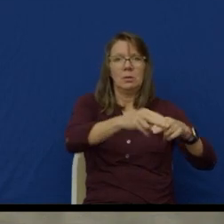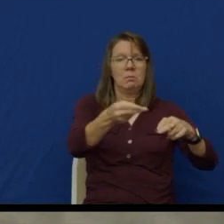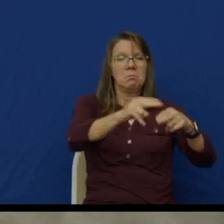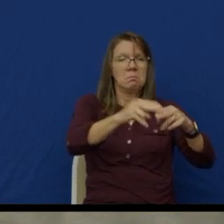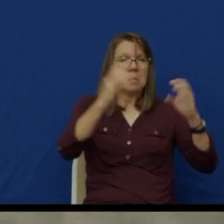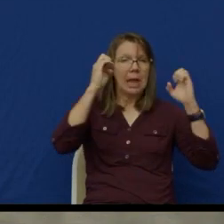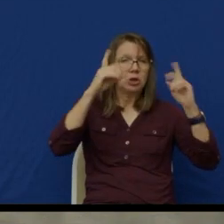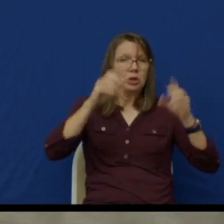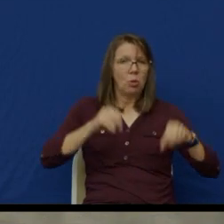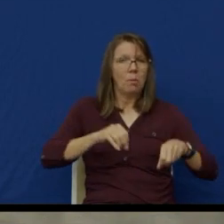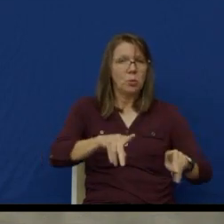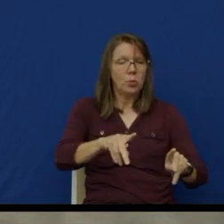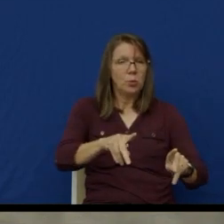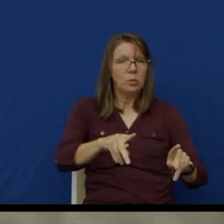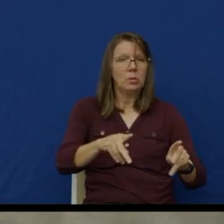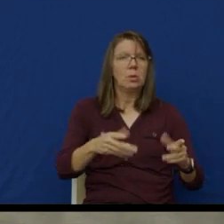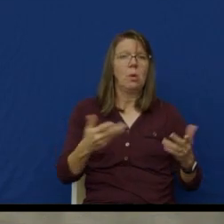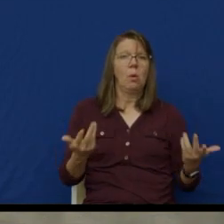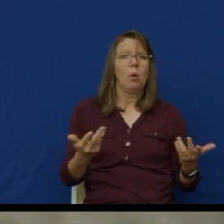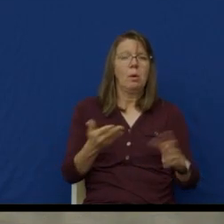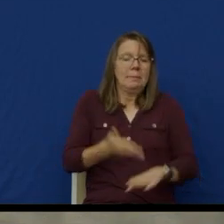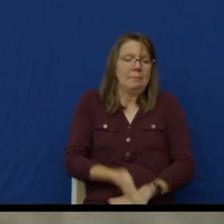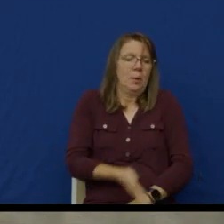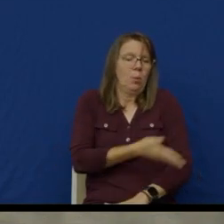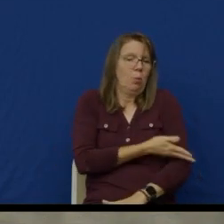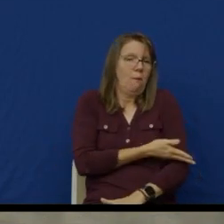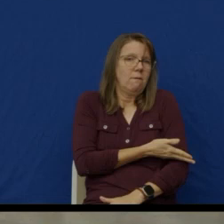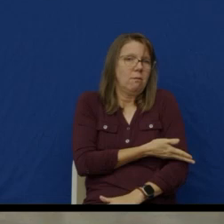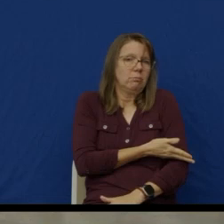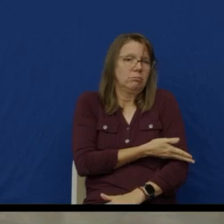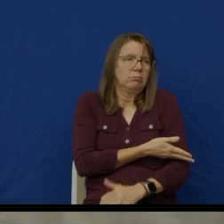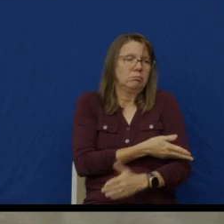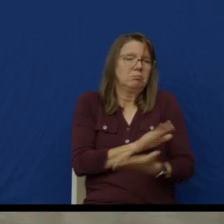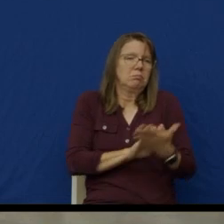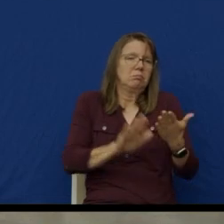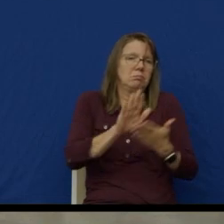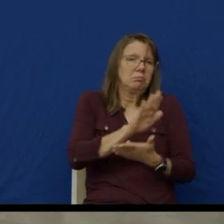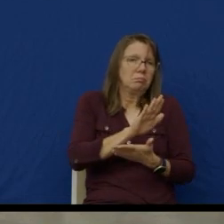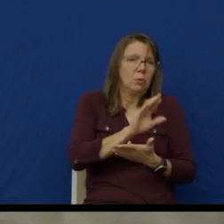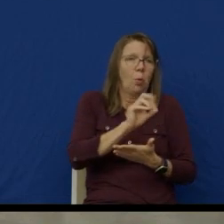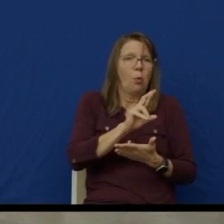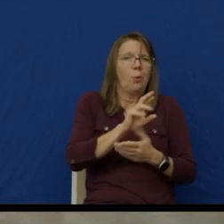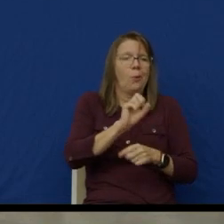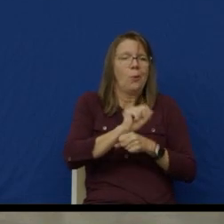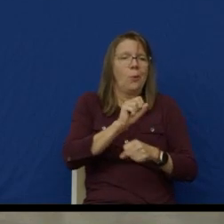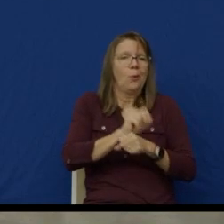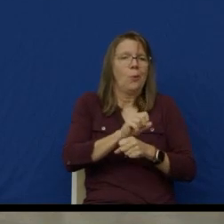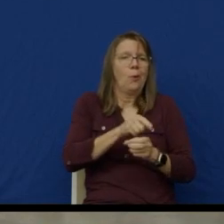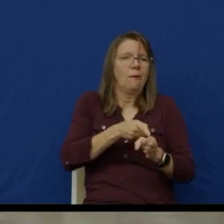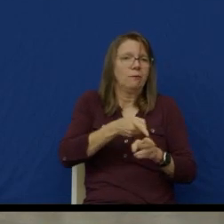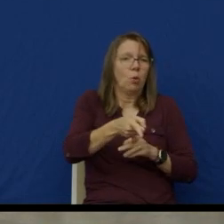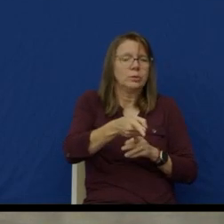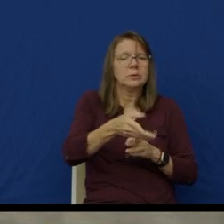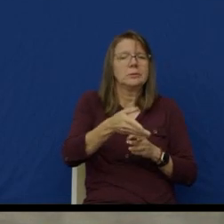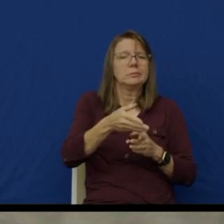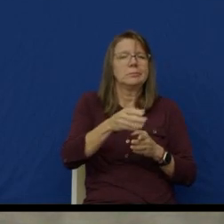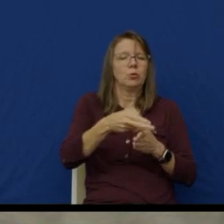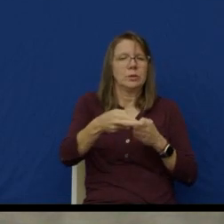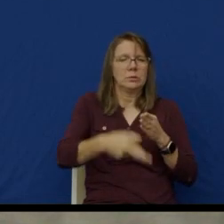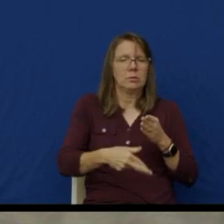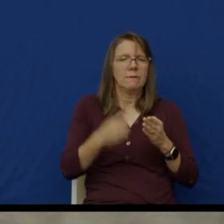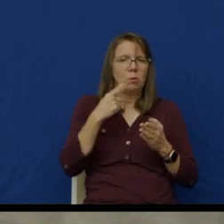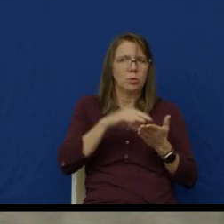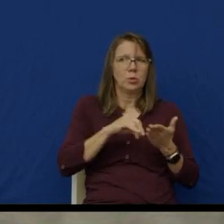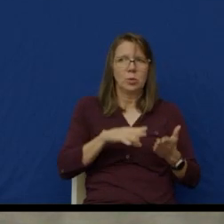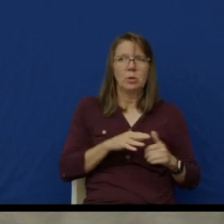educational opportunities or improved educational post-secondary or workforce outcomes for students. The